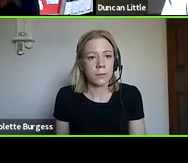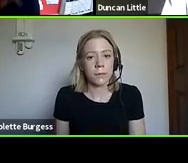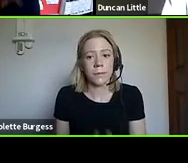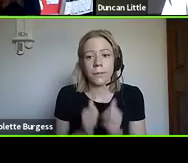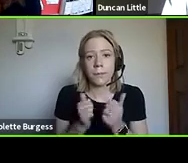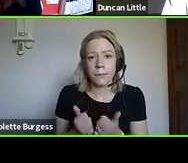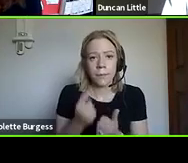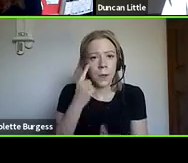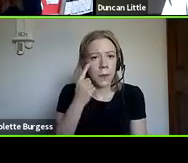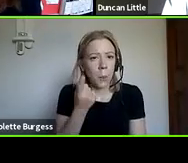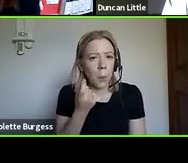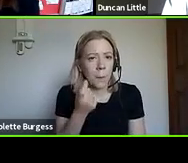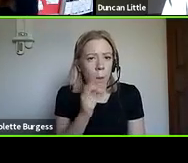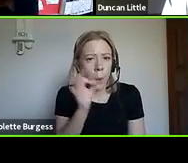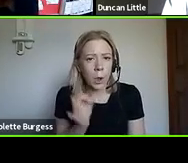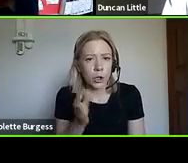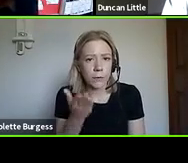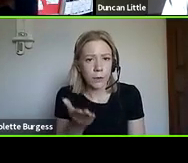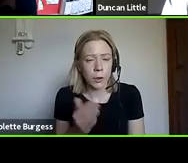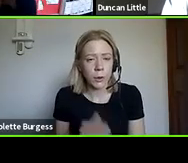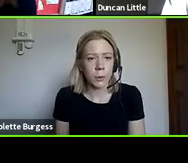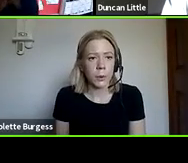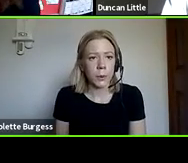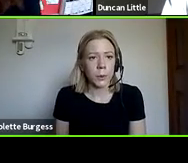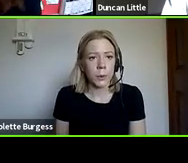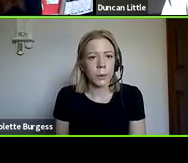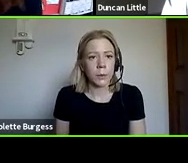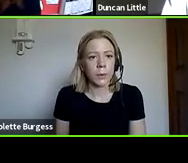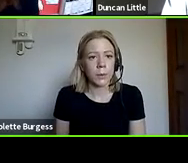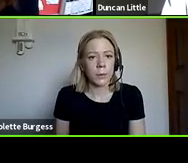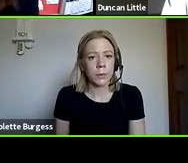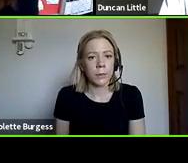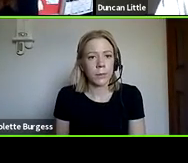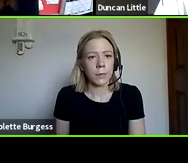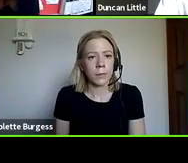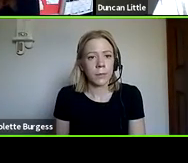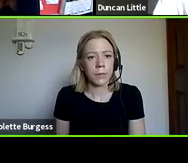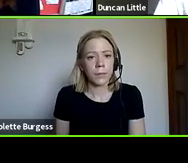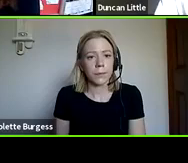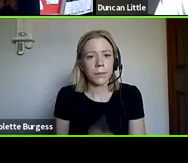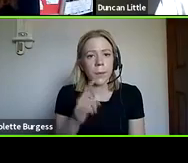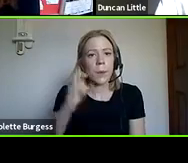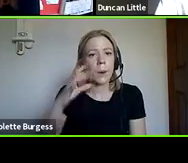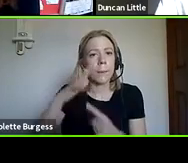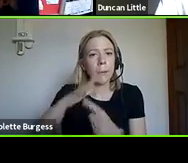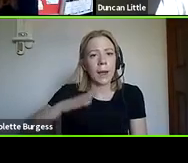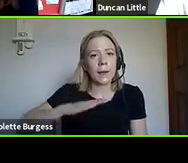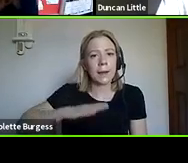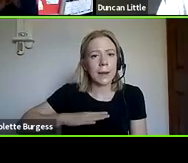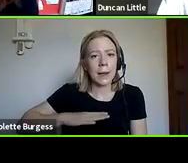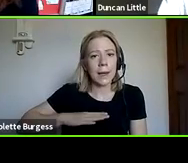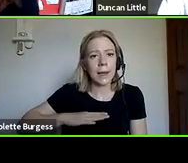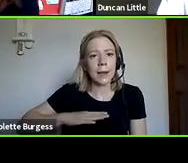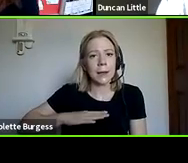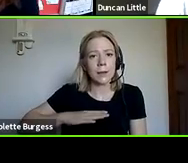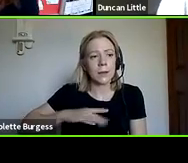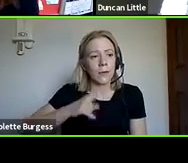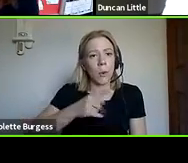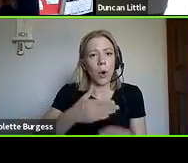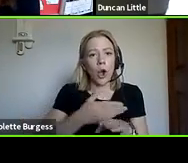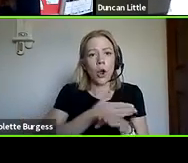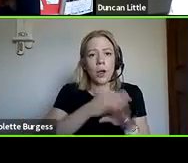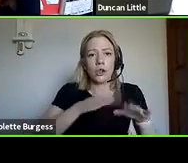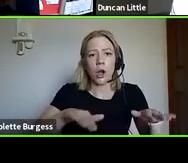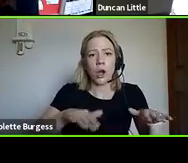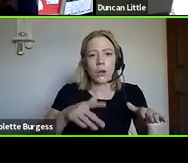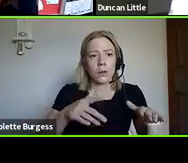Okay, and I think we've got one more for you, Duncan, I think we've got a little bit of time. So one more. What are the main needs that are expressed by early childhood development workers